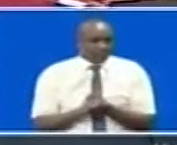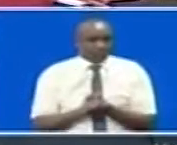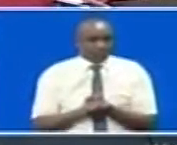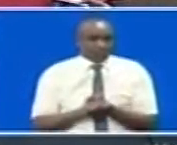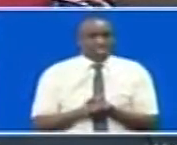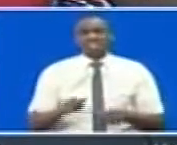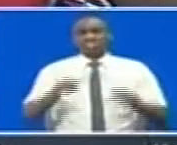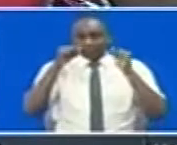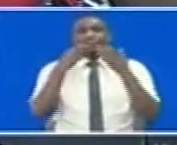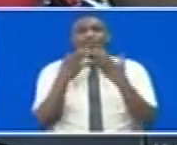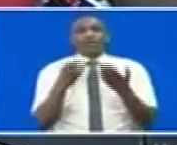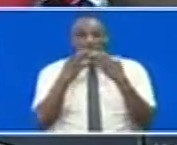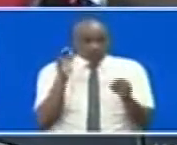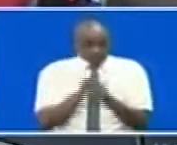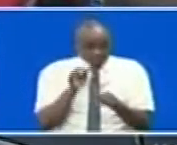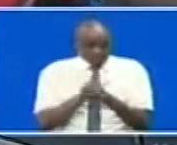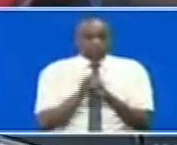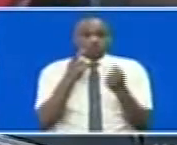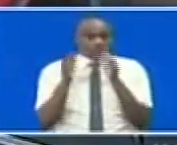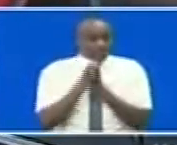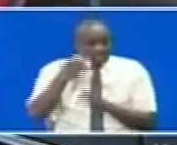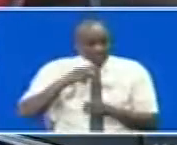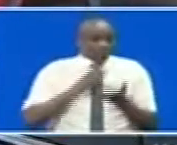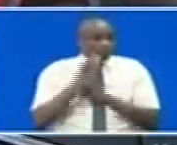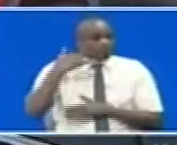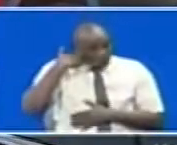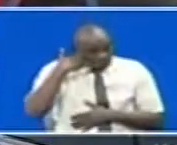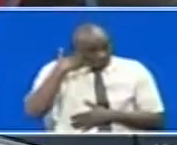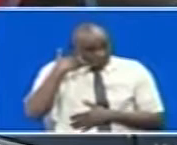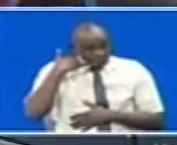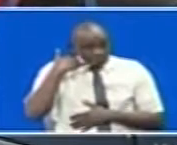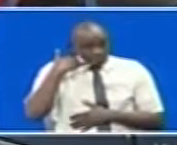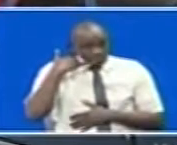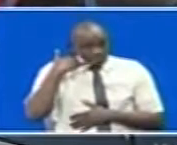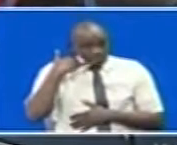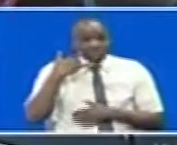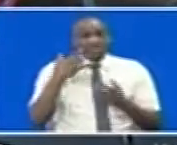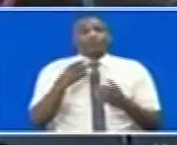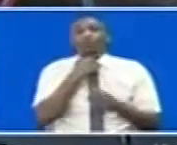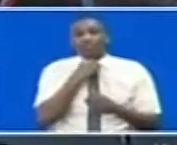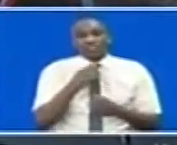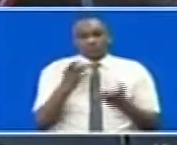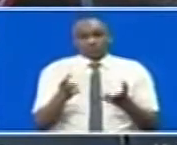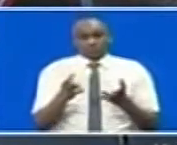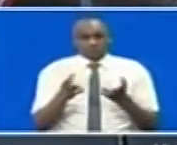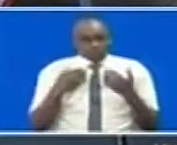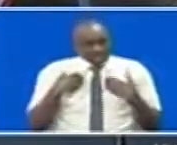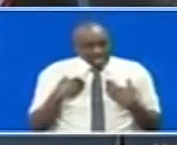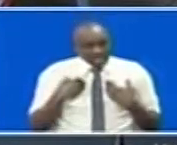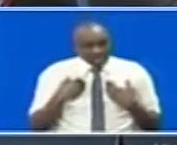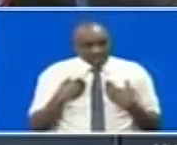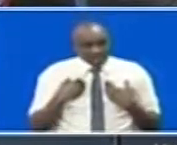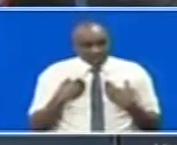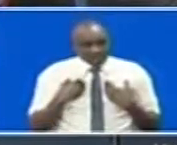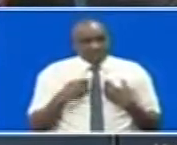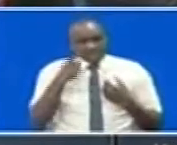Bwana Chairman, thank you so much for joining us on Checkpoint via phone tonight. Let's just start by a quick reaction with